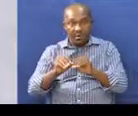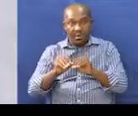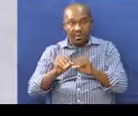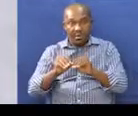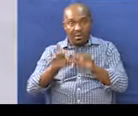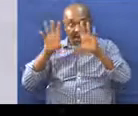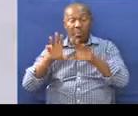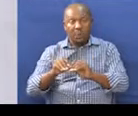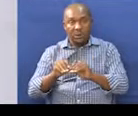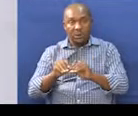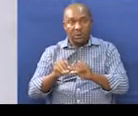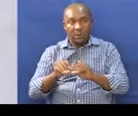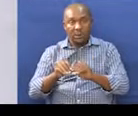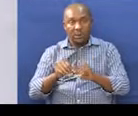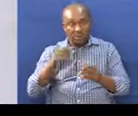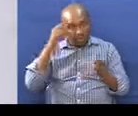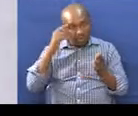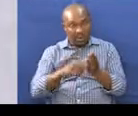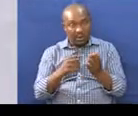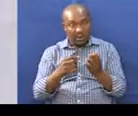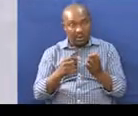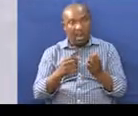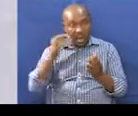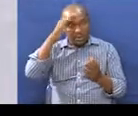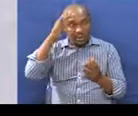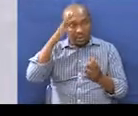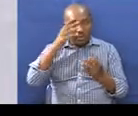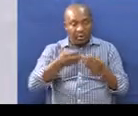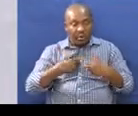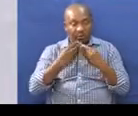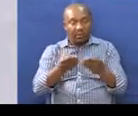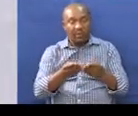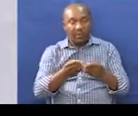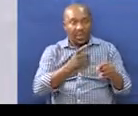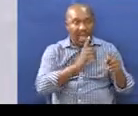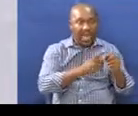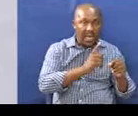Assume you have a solution prepared by using egg and porridge.